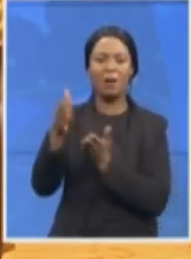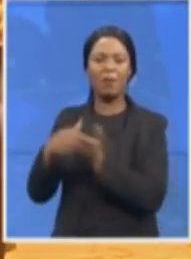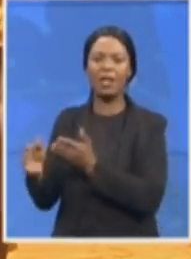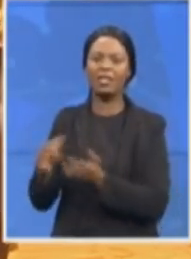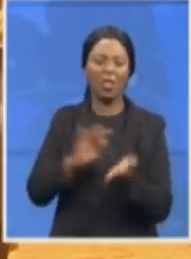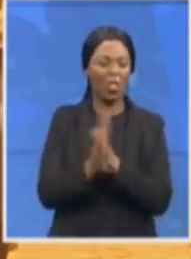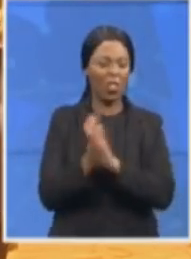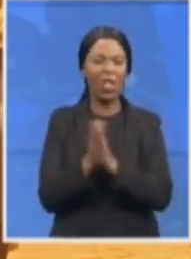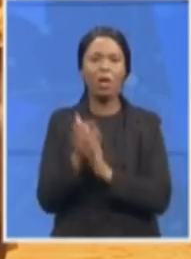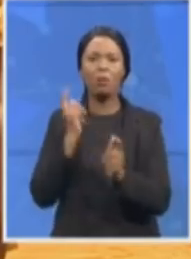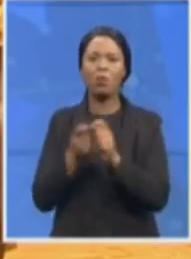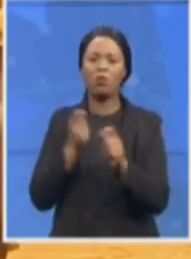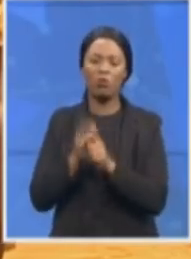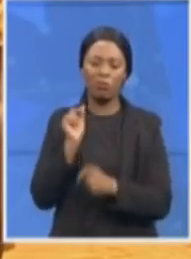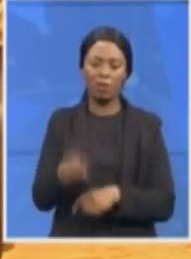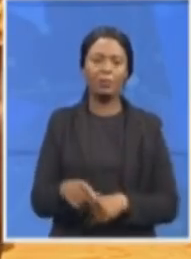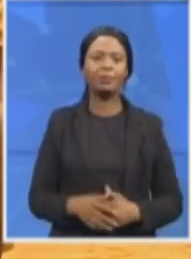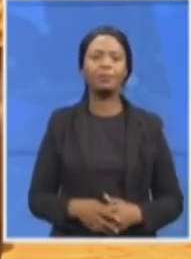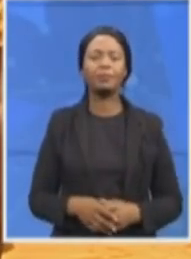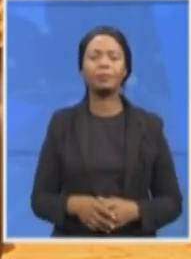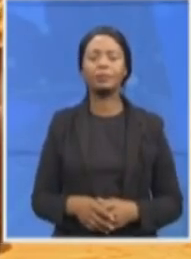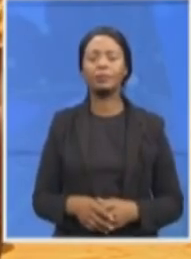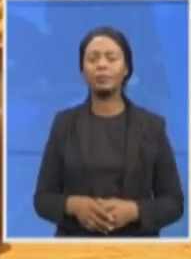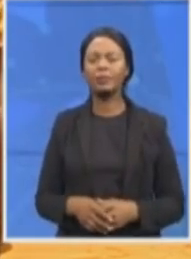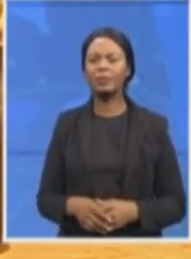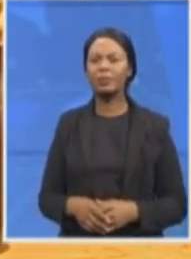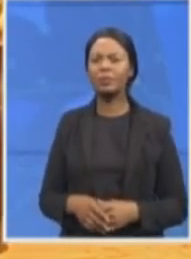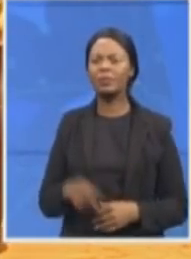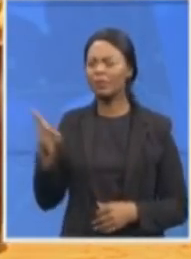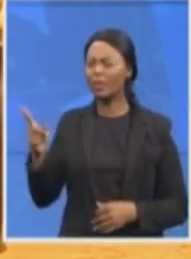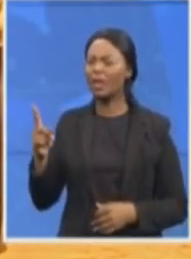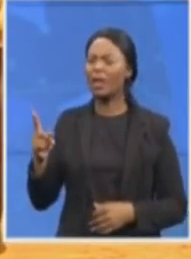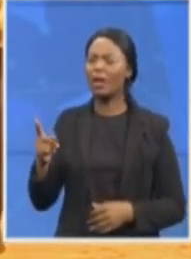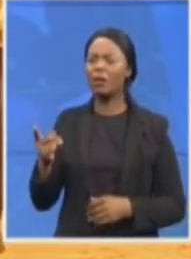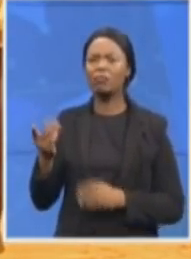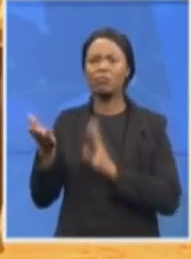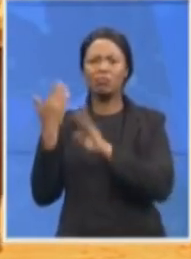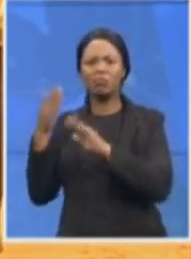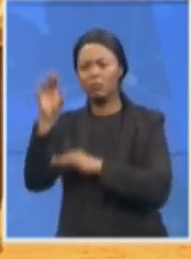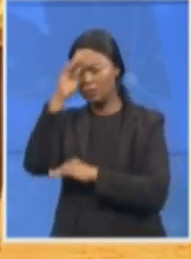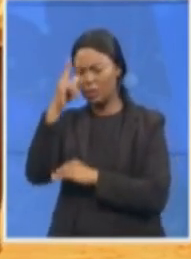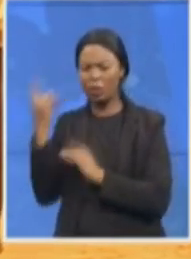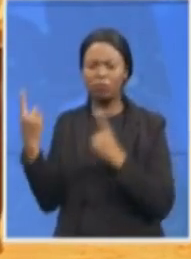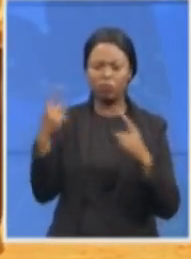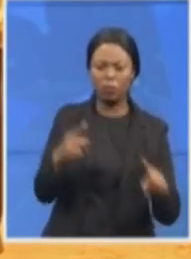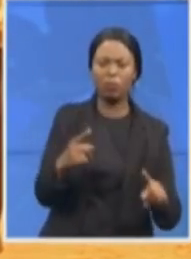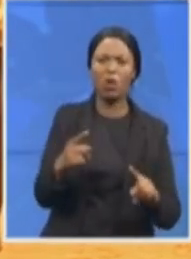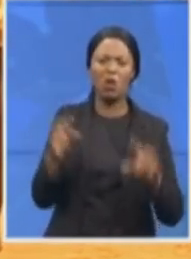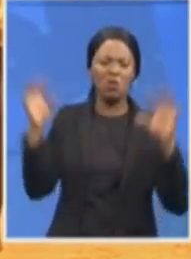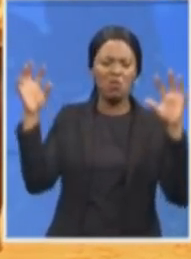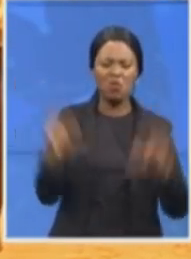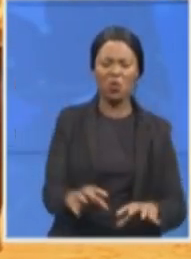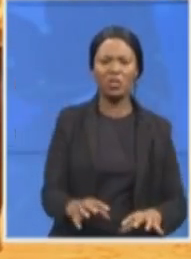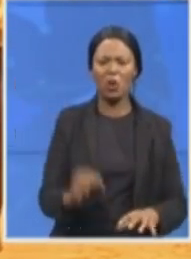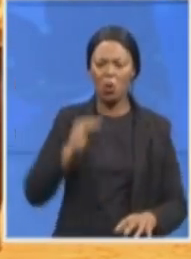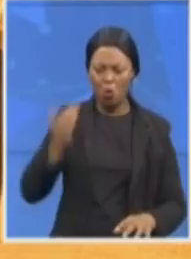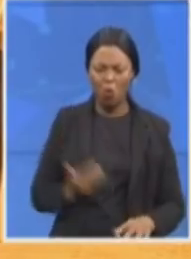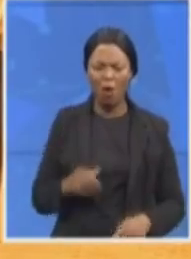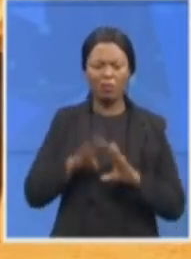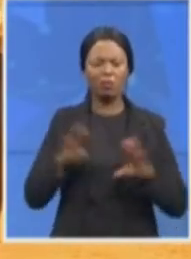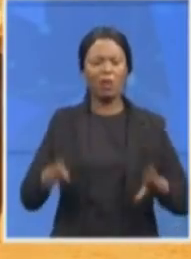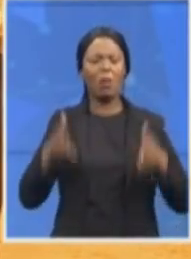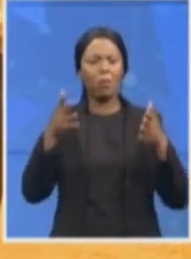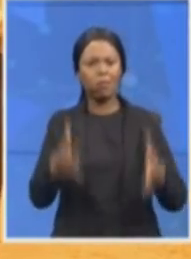and using full force is that there are women and children here. Yes. And they came in here and they've left several of your people